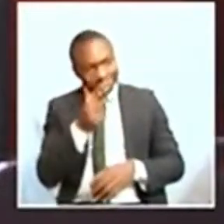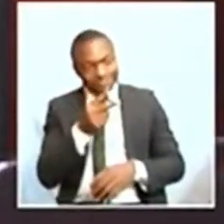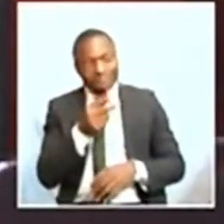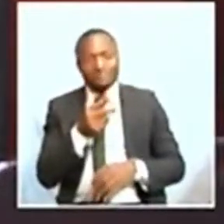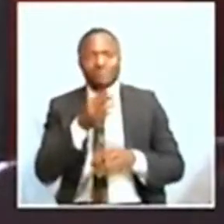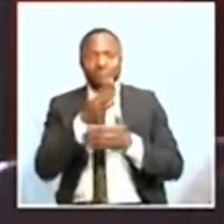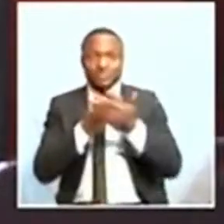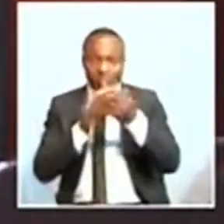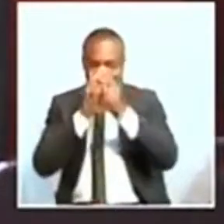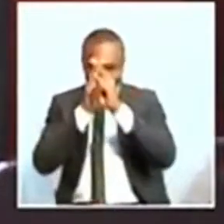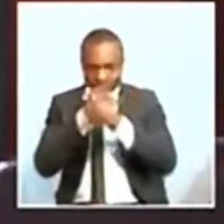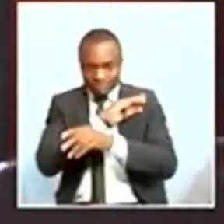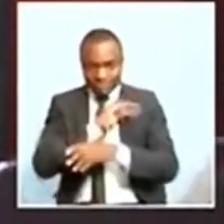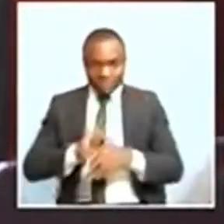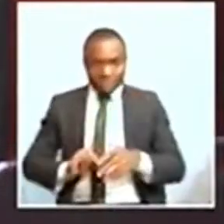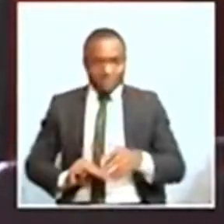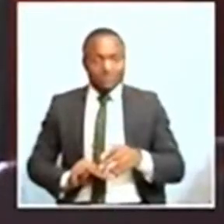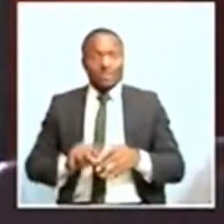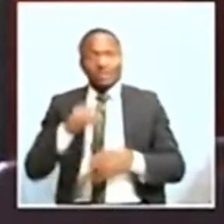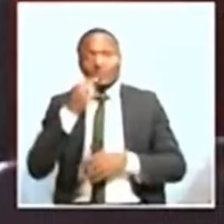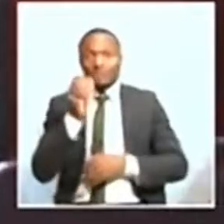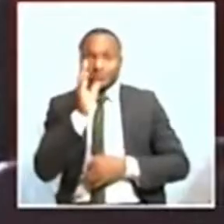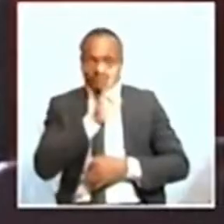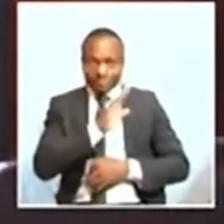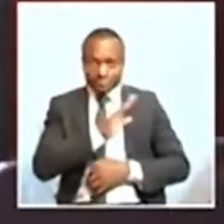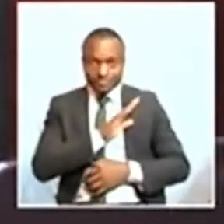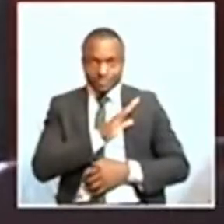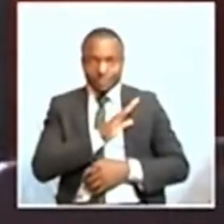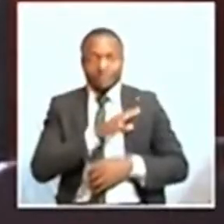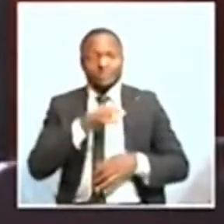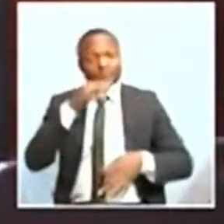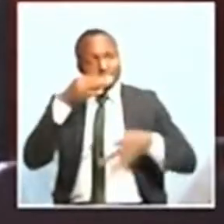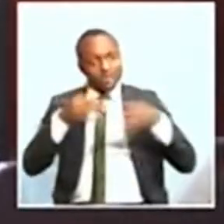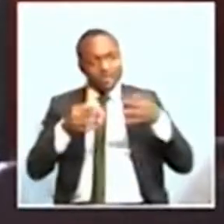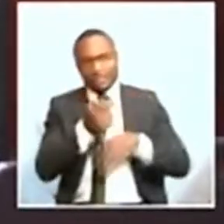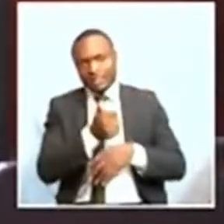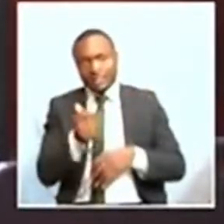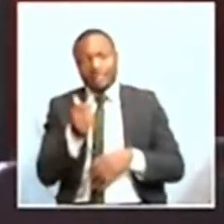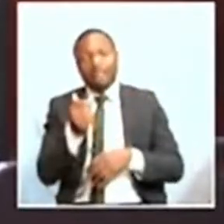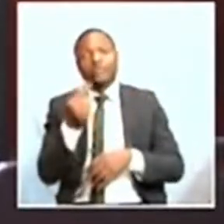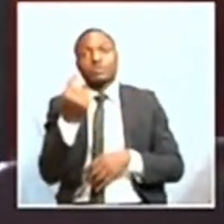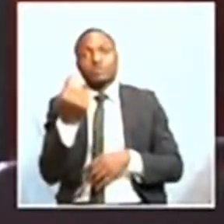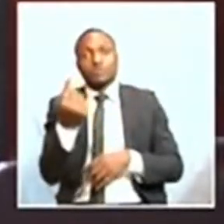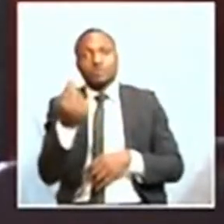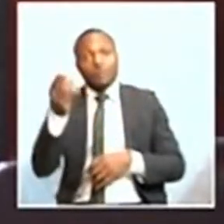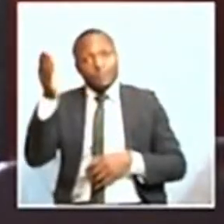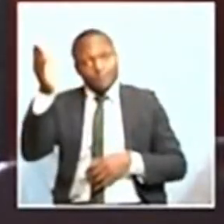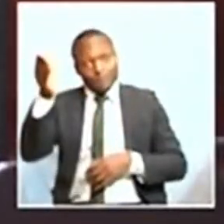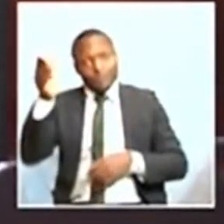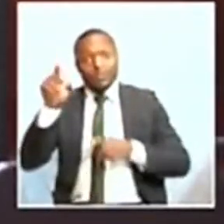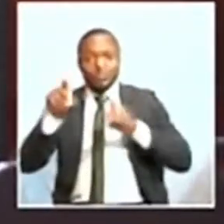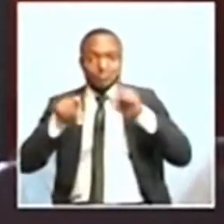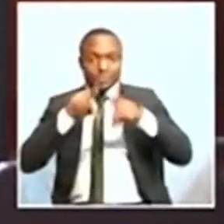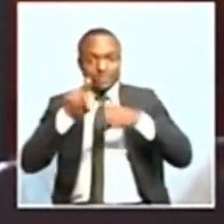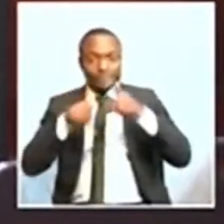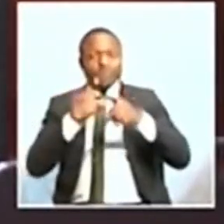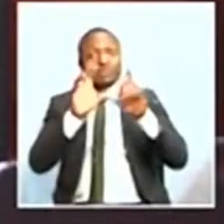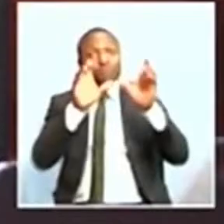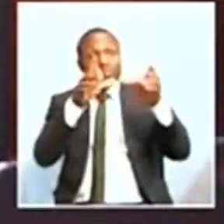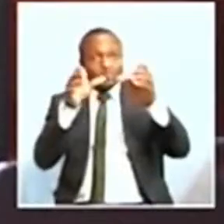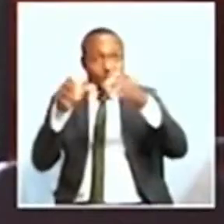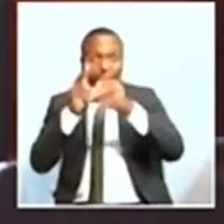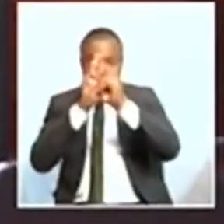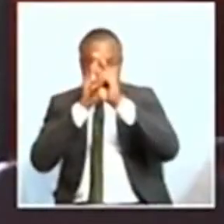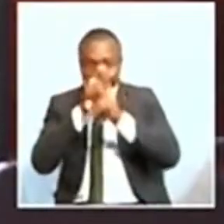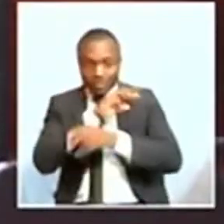realized. Some honorable members have already stated. And if there is anybody who is going to sensitize the people in the communities, the